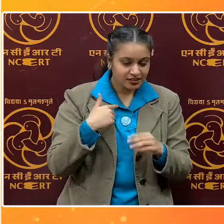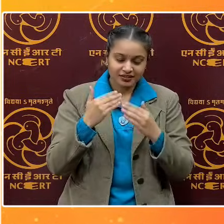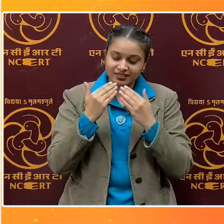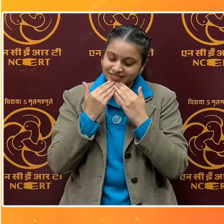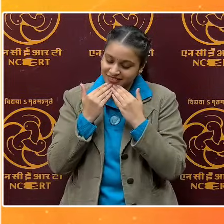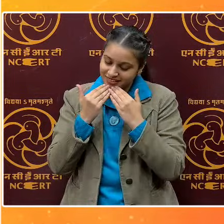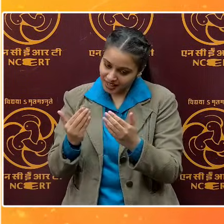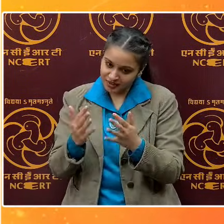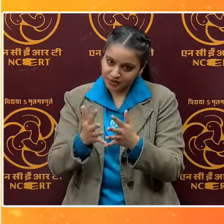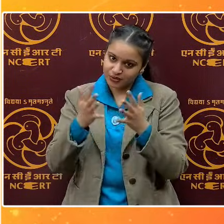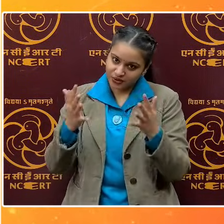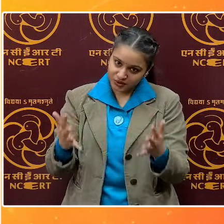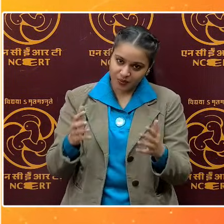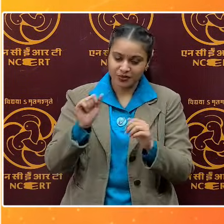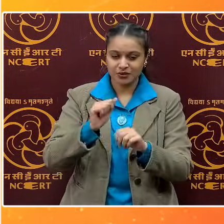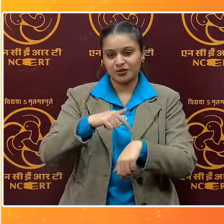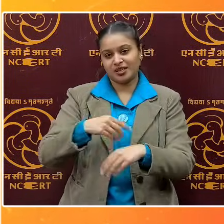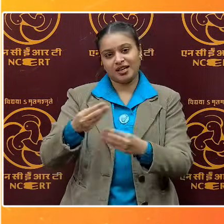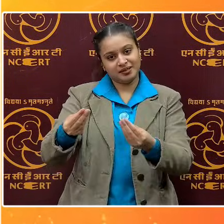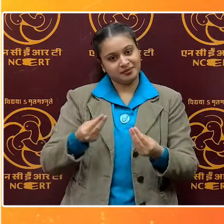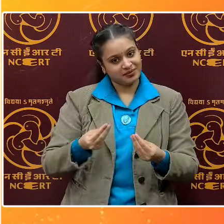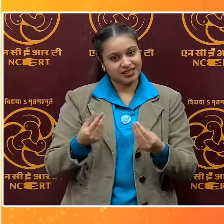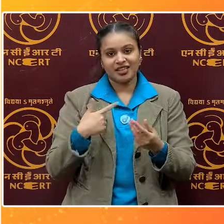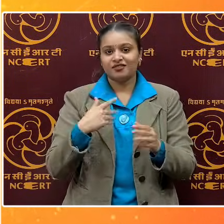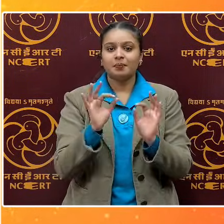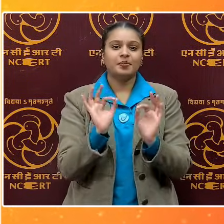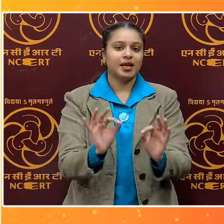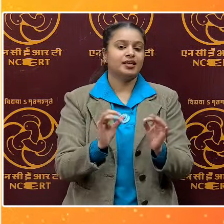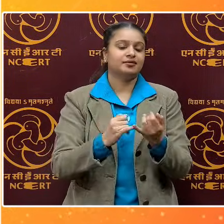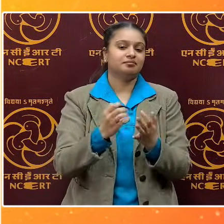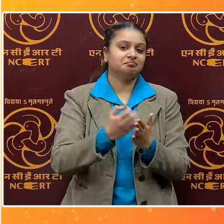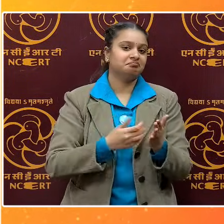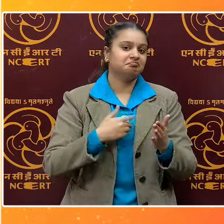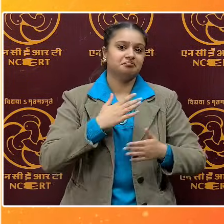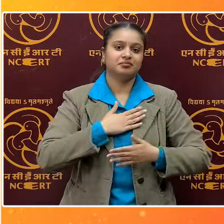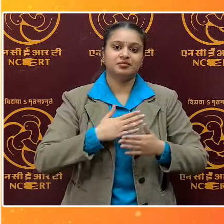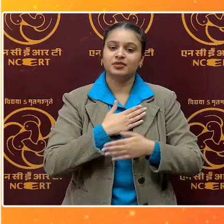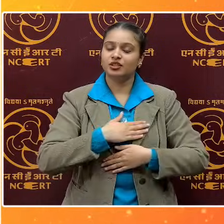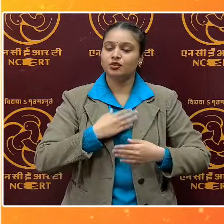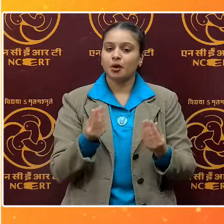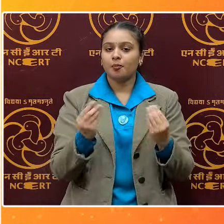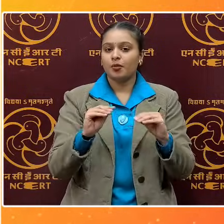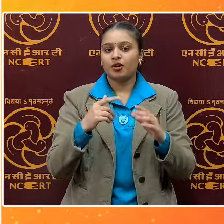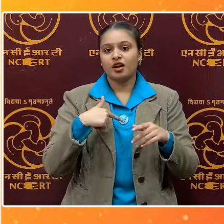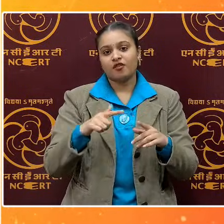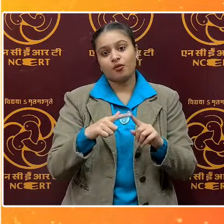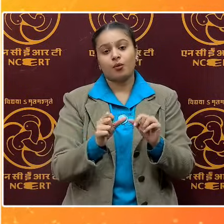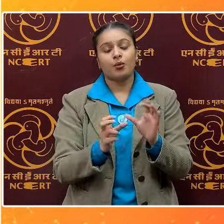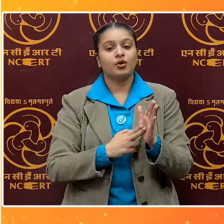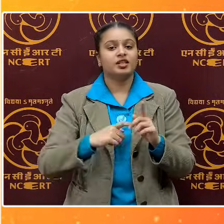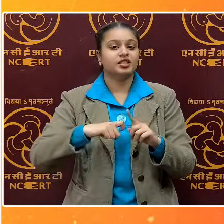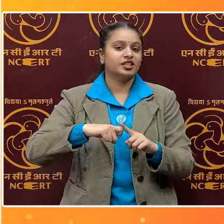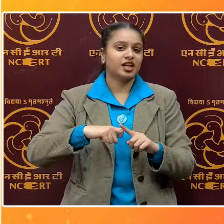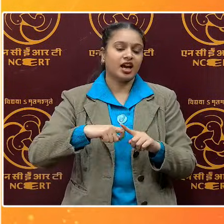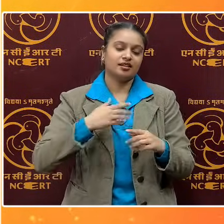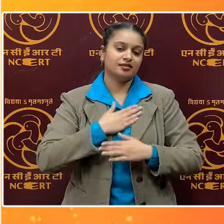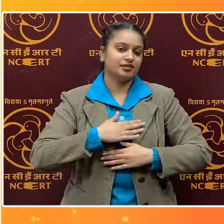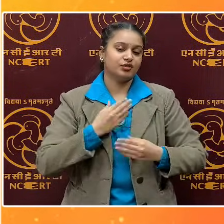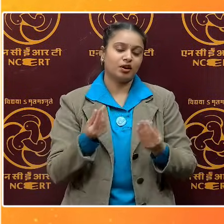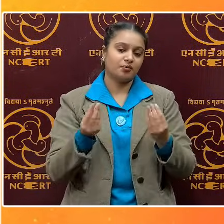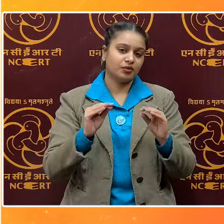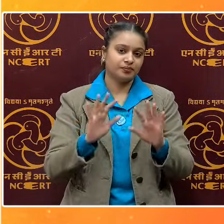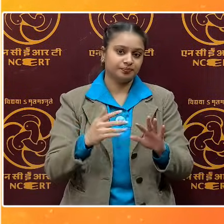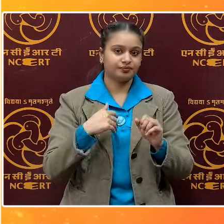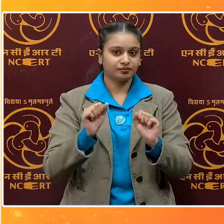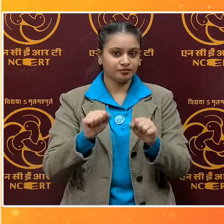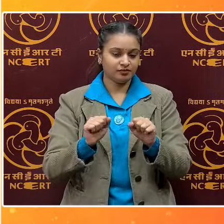you so much for your Thank time and you. contribution to the session. It was an amazing and fun session. I really enjoyed myself. And water tank. We enjoyed the water tanks. Yeah,